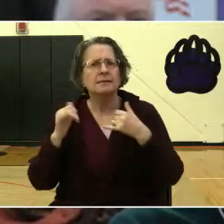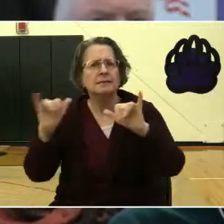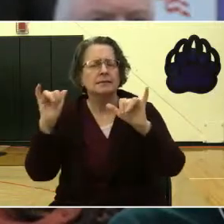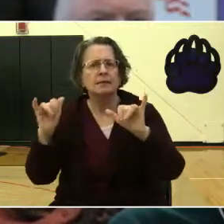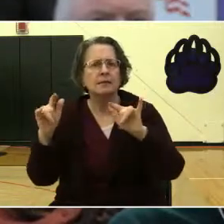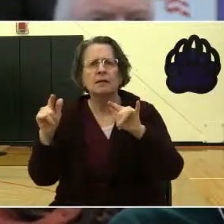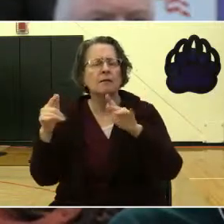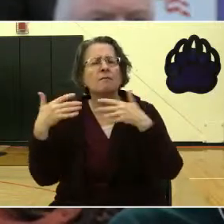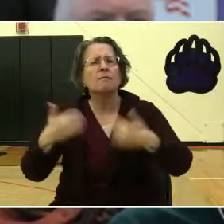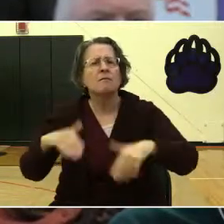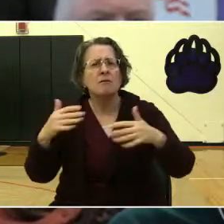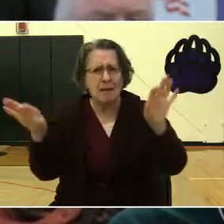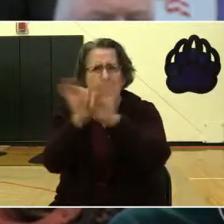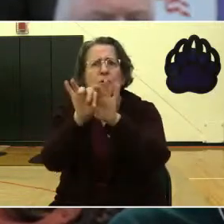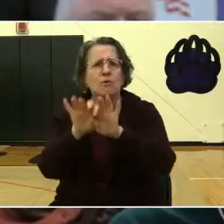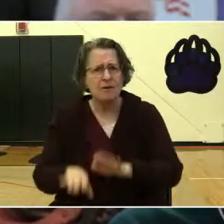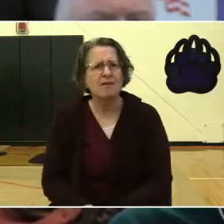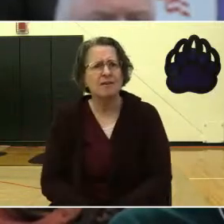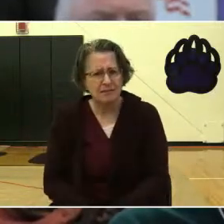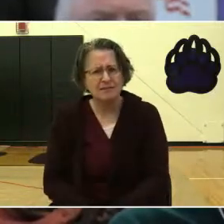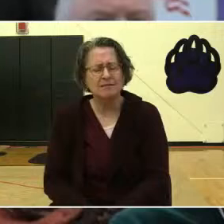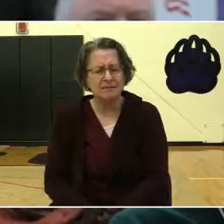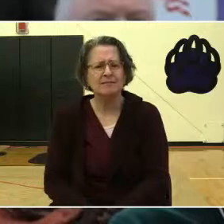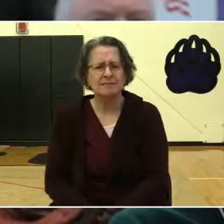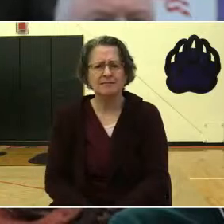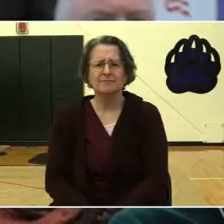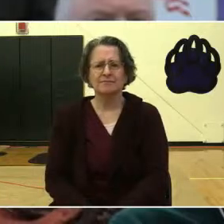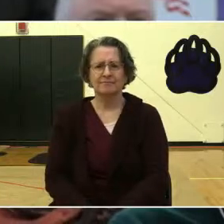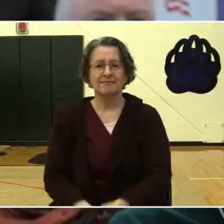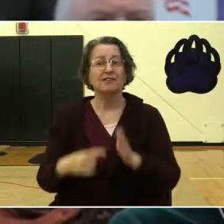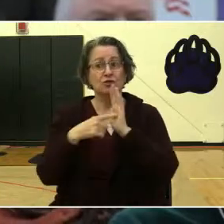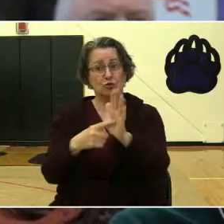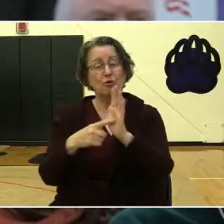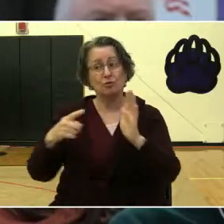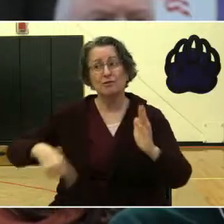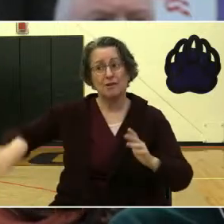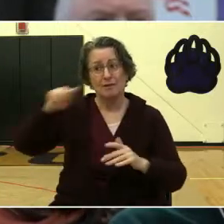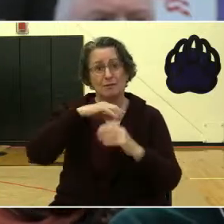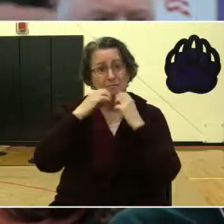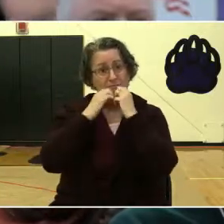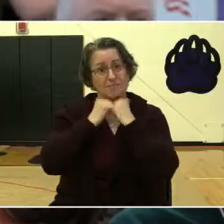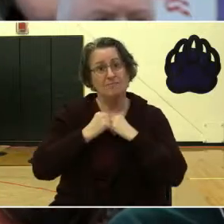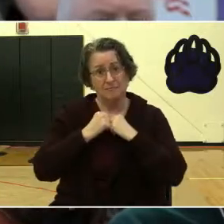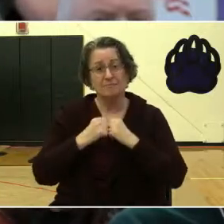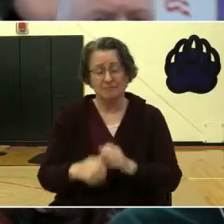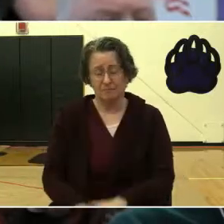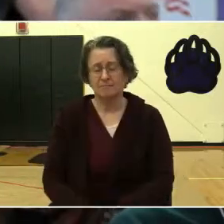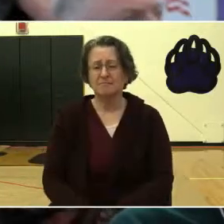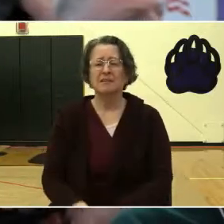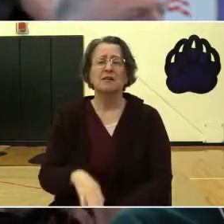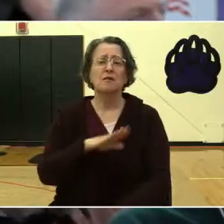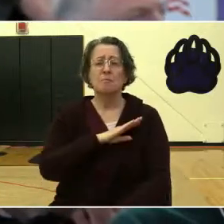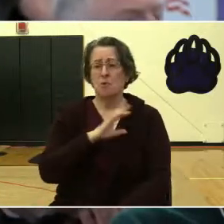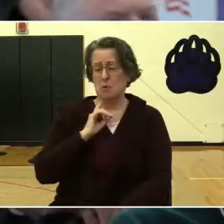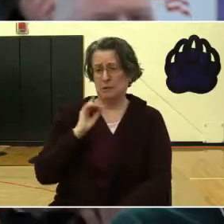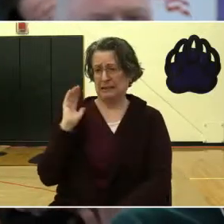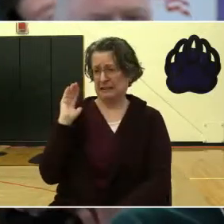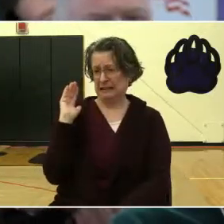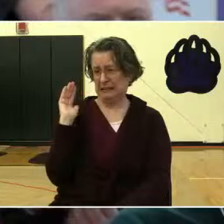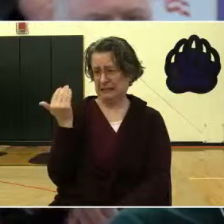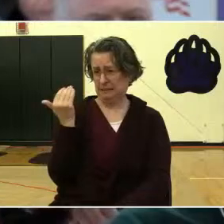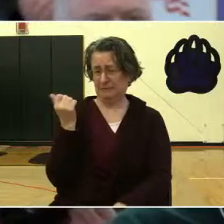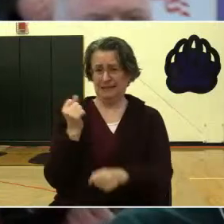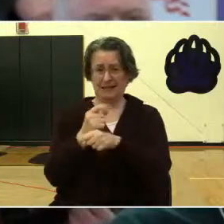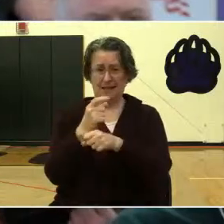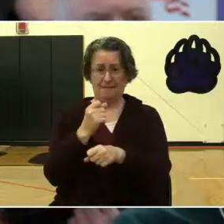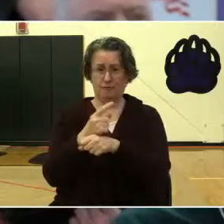important um and I guess my question for the board is that it seems like 70,000 is currently being set aside each